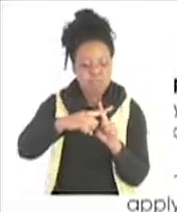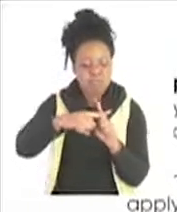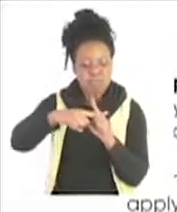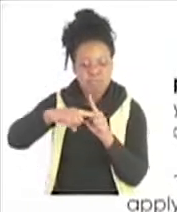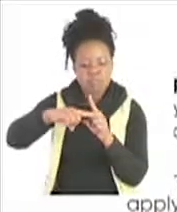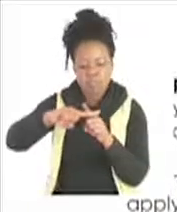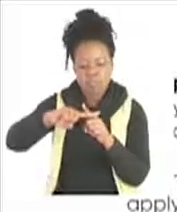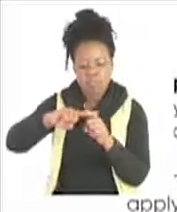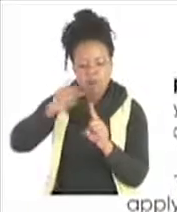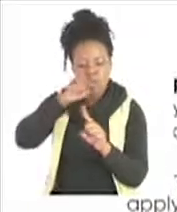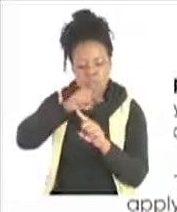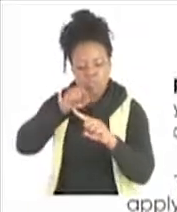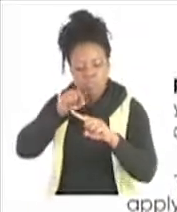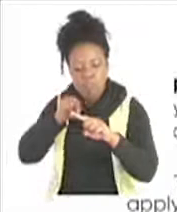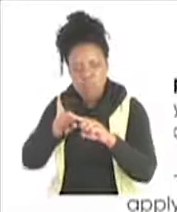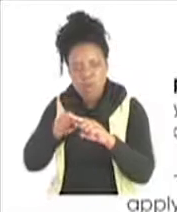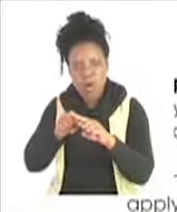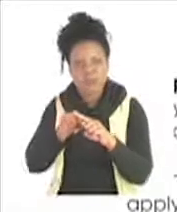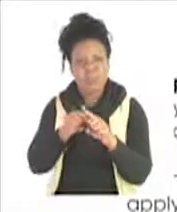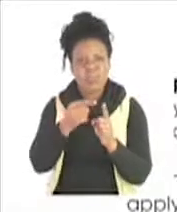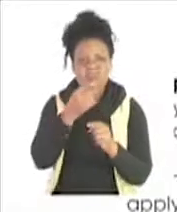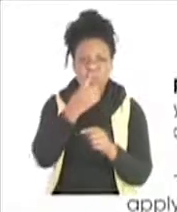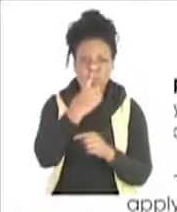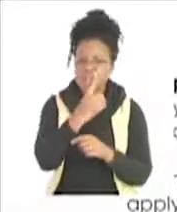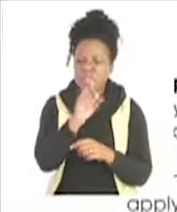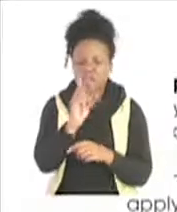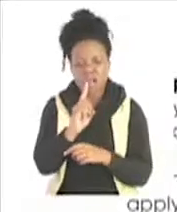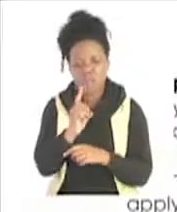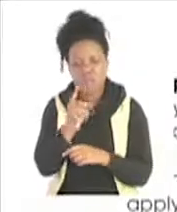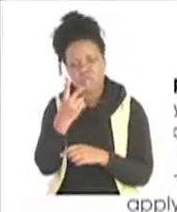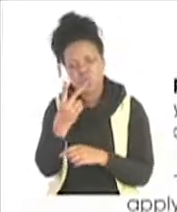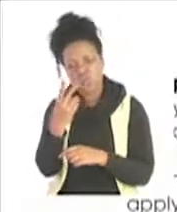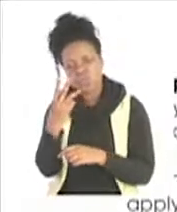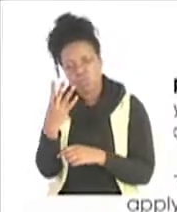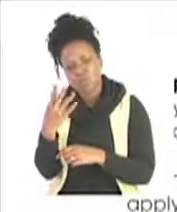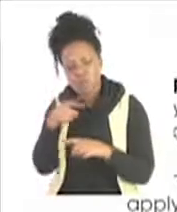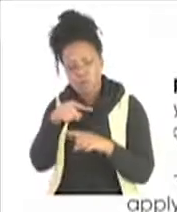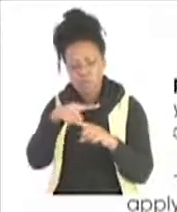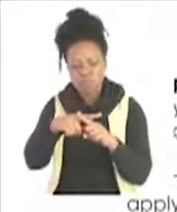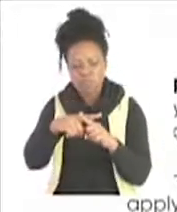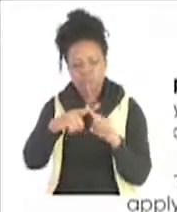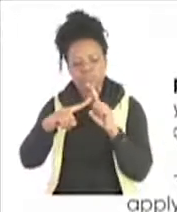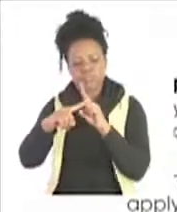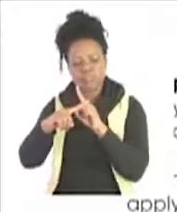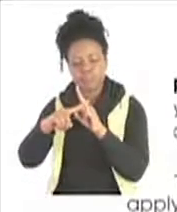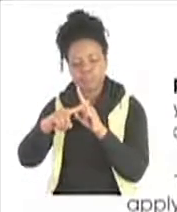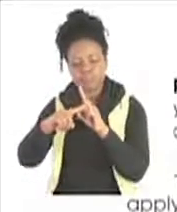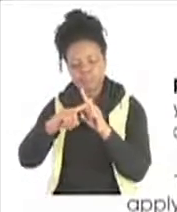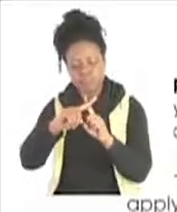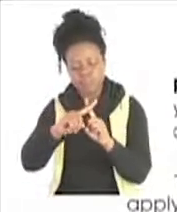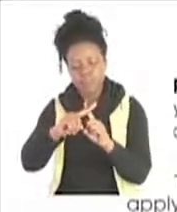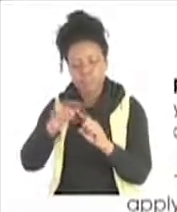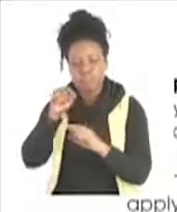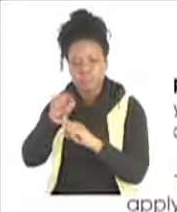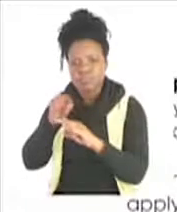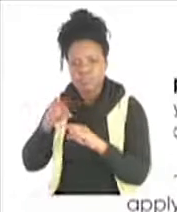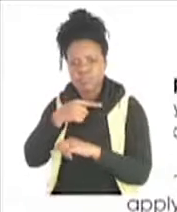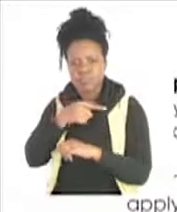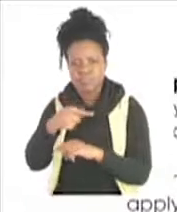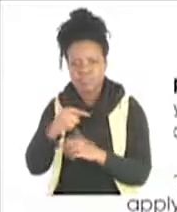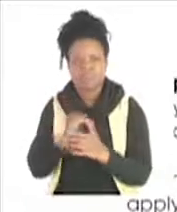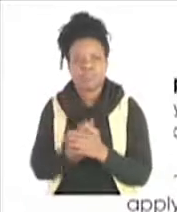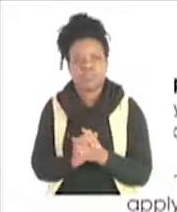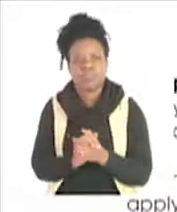we must apply BODMAS. Now, boys and girls, let's see, what does BODMAS stand